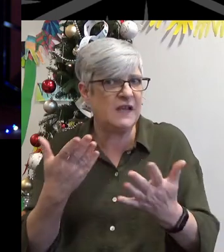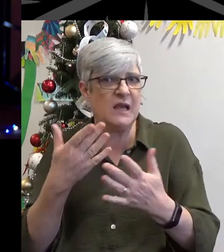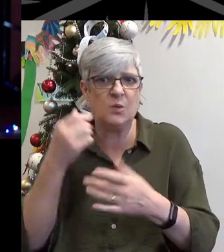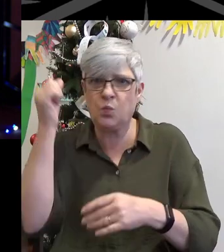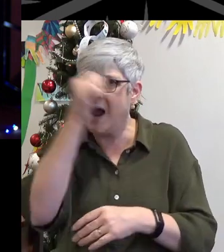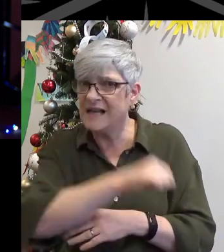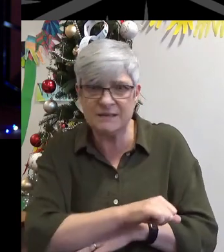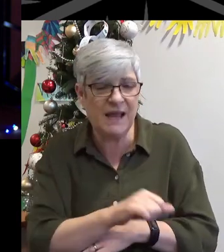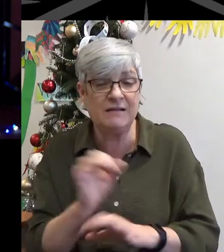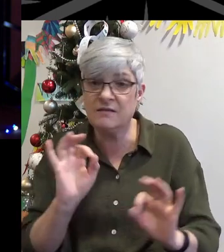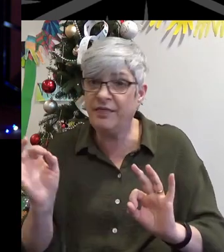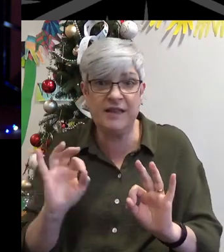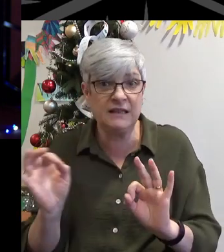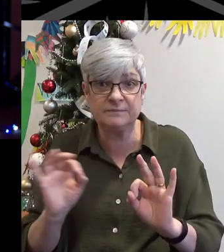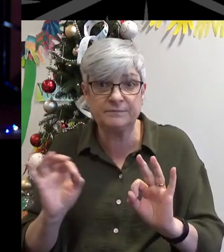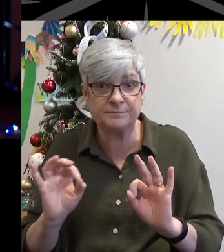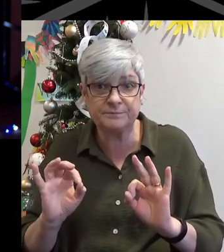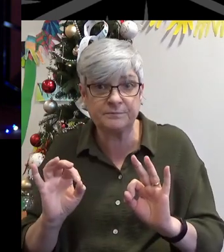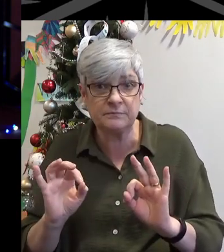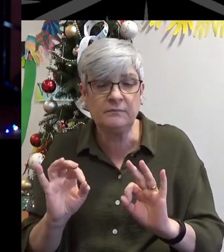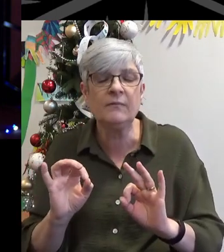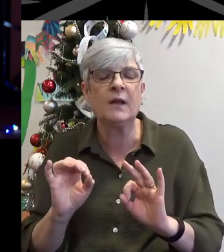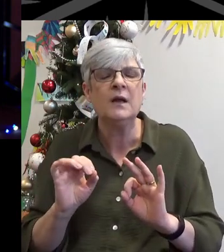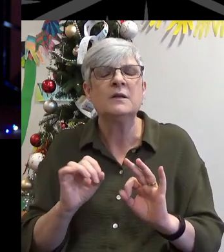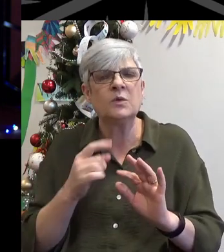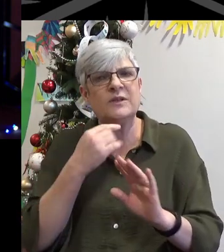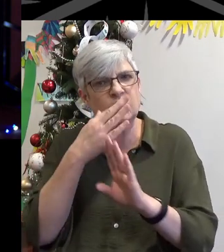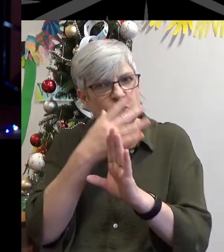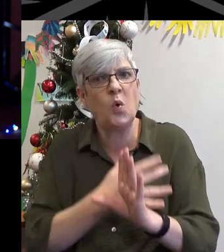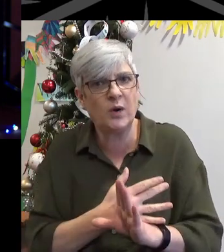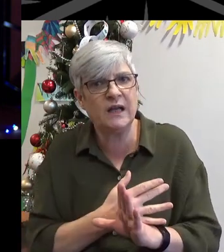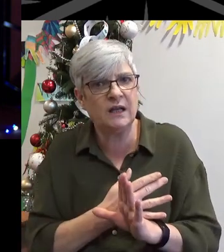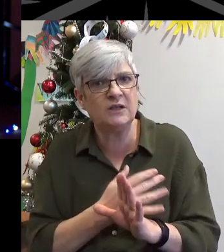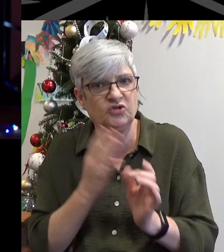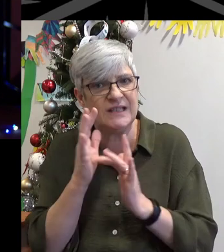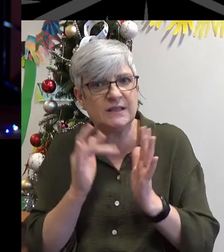nothing. They can tell the story of Jesus